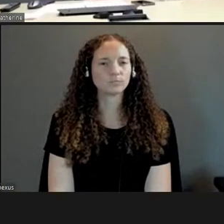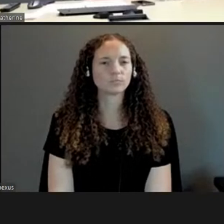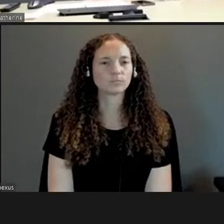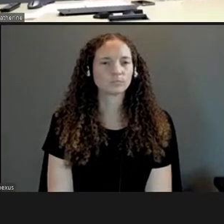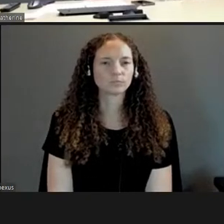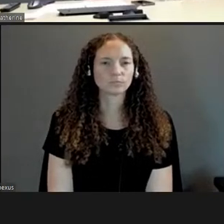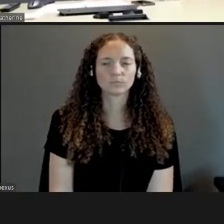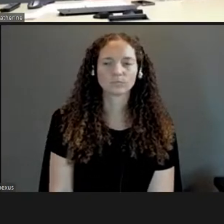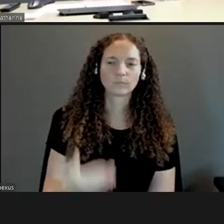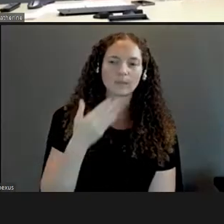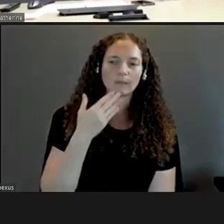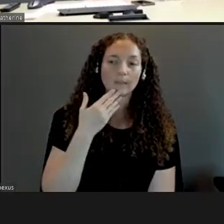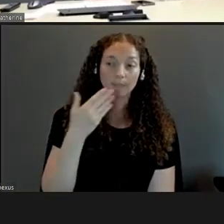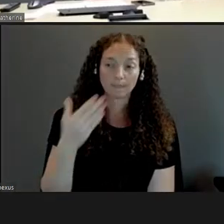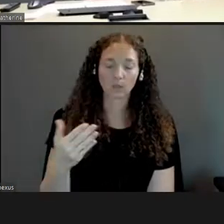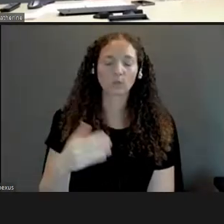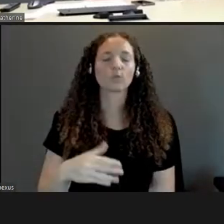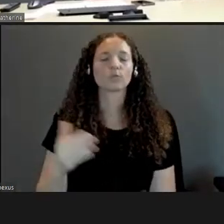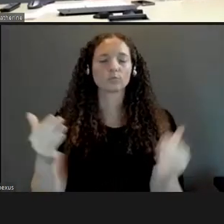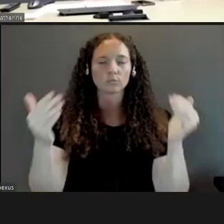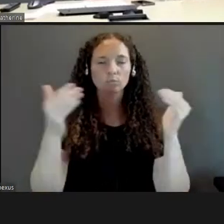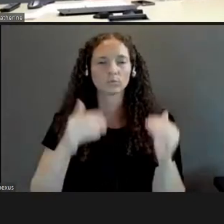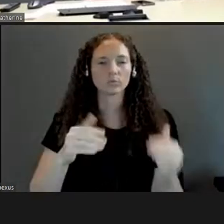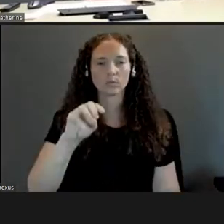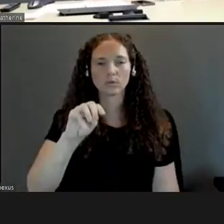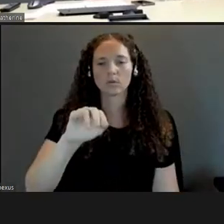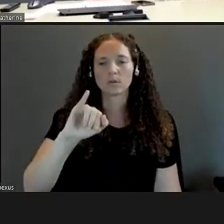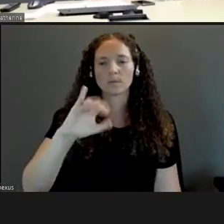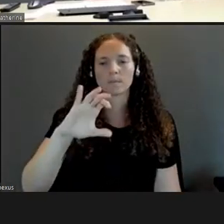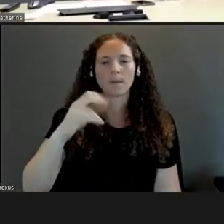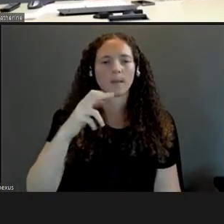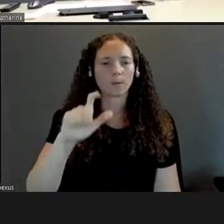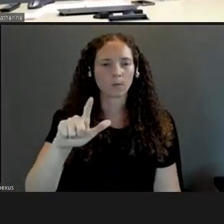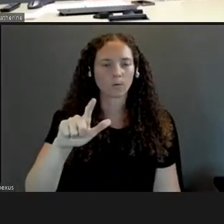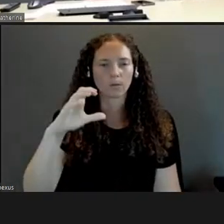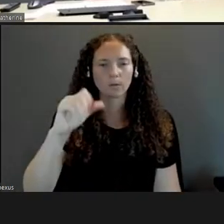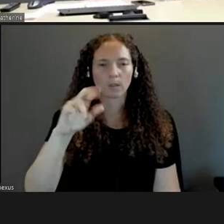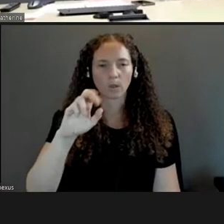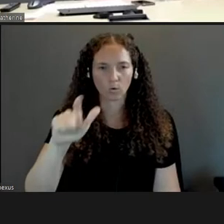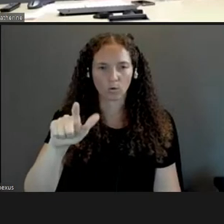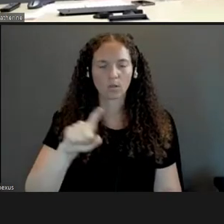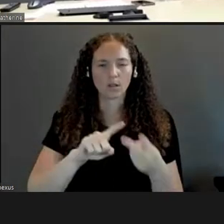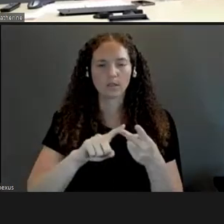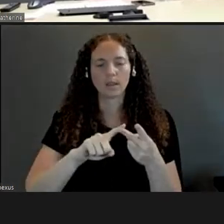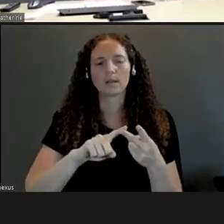Thank you, Barbara. Next, we're going to have Michael Carroll, followed by Kathleen Downs.